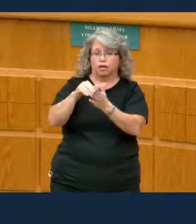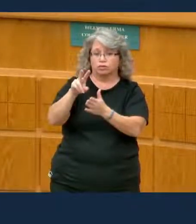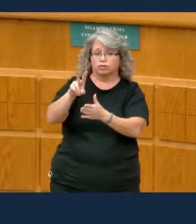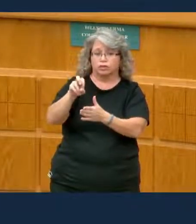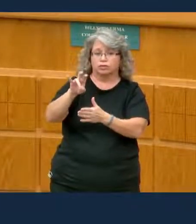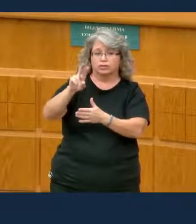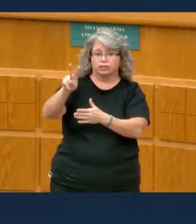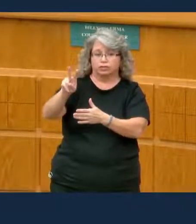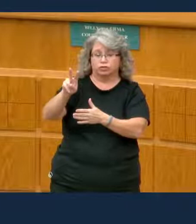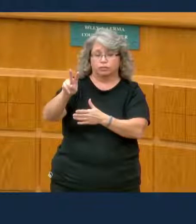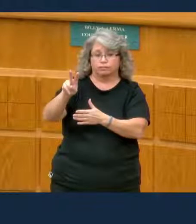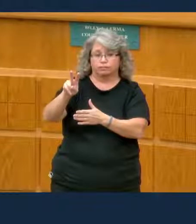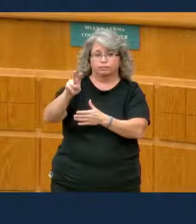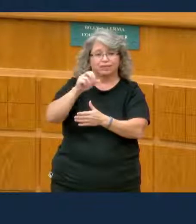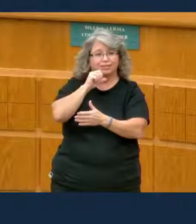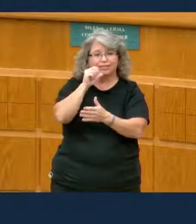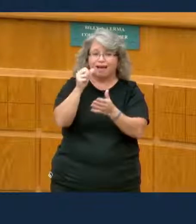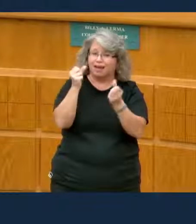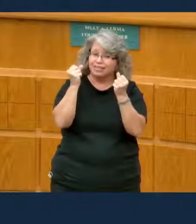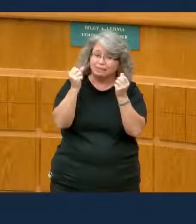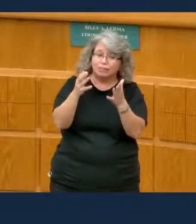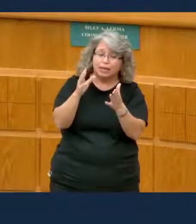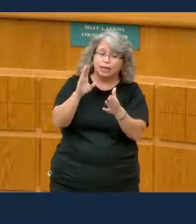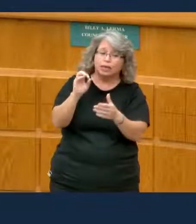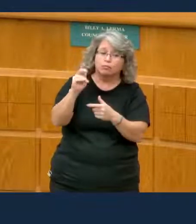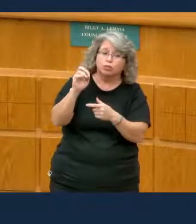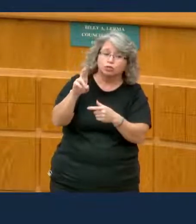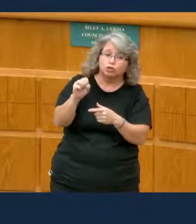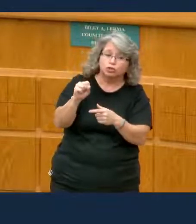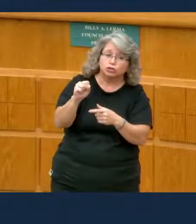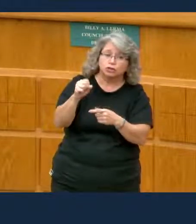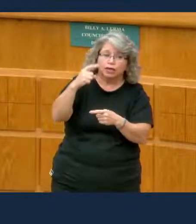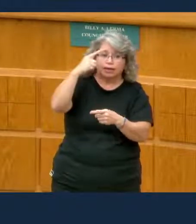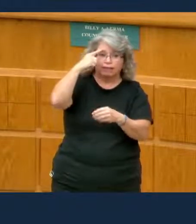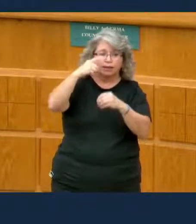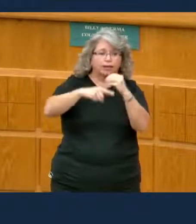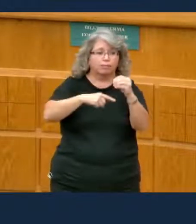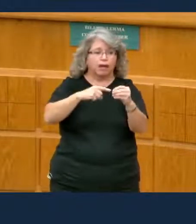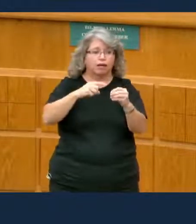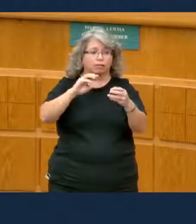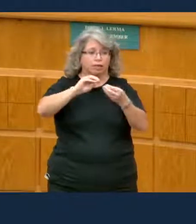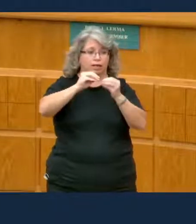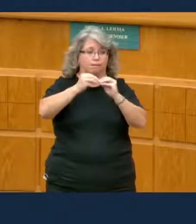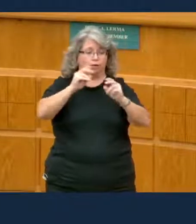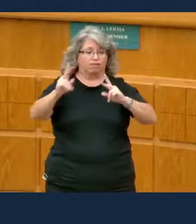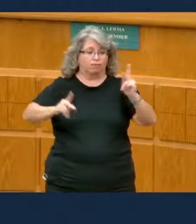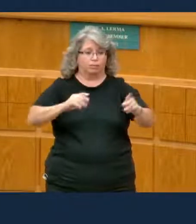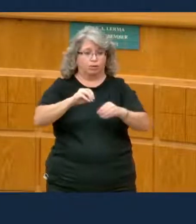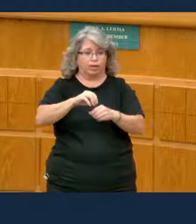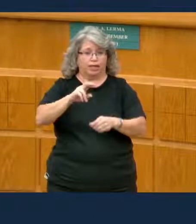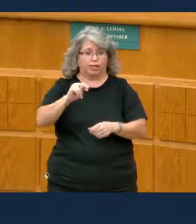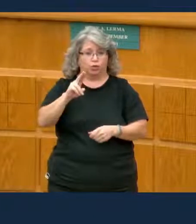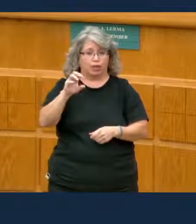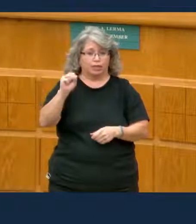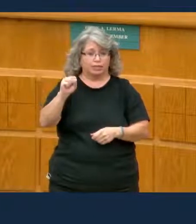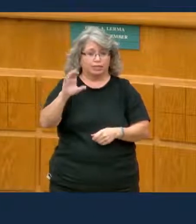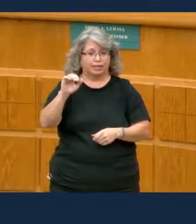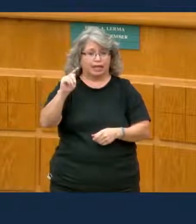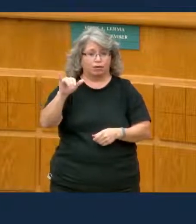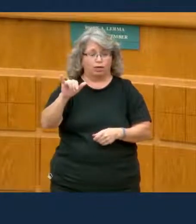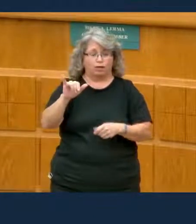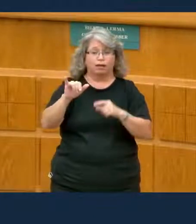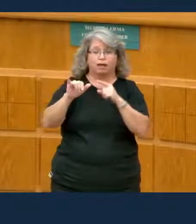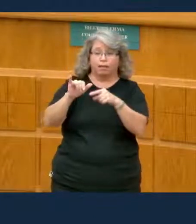24,272, not very many boosters. If you think about the population of Nueces County, these are the individuals that have the most